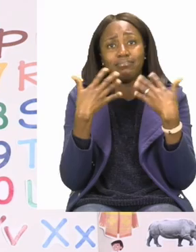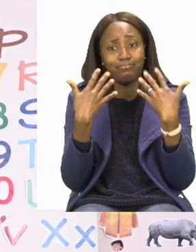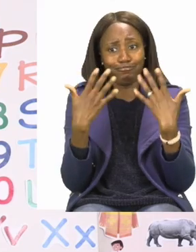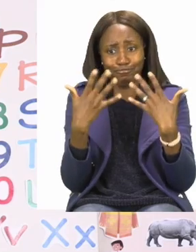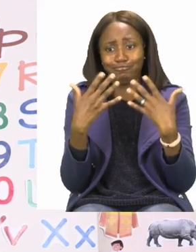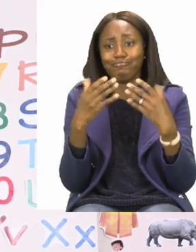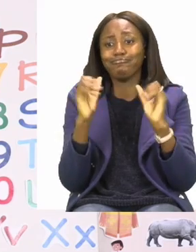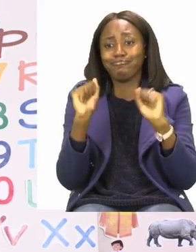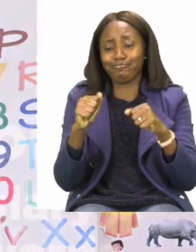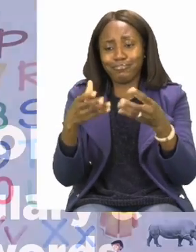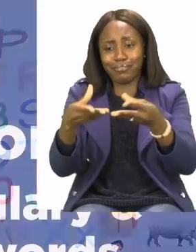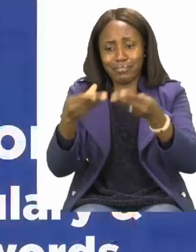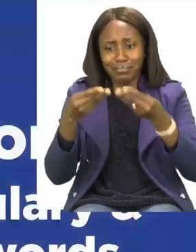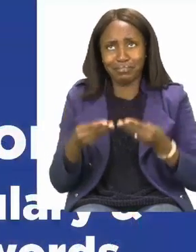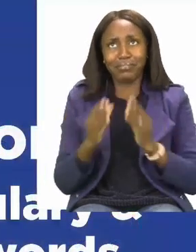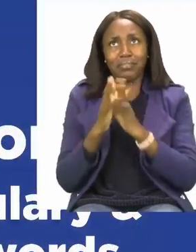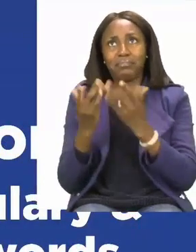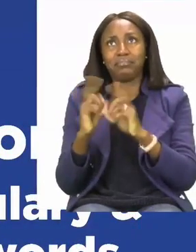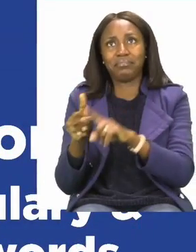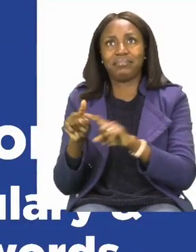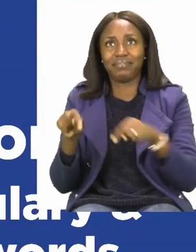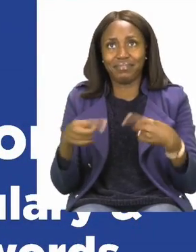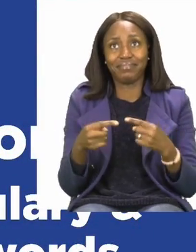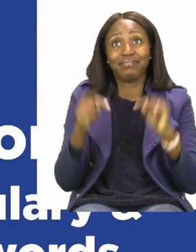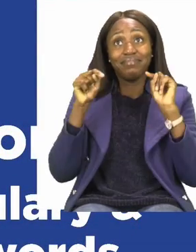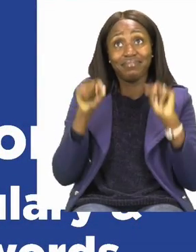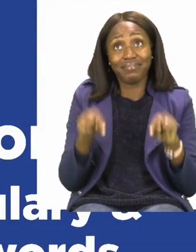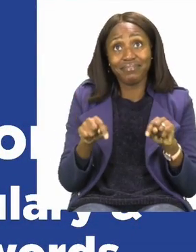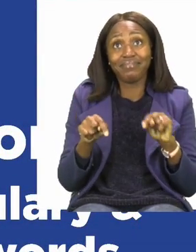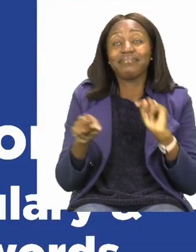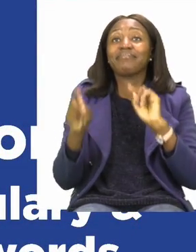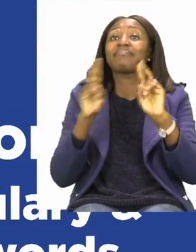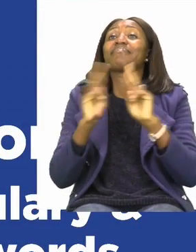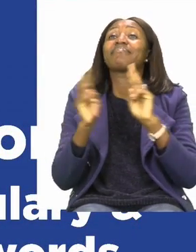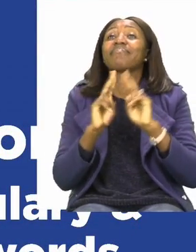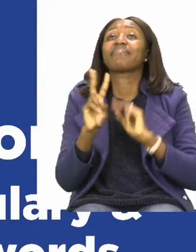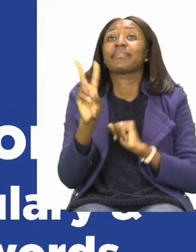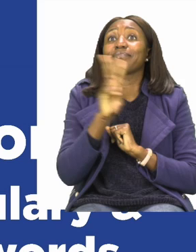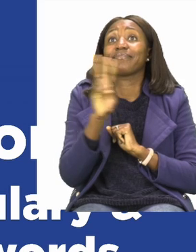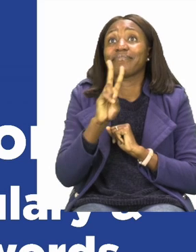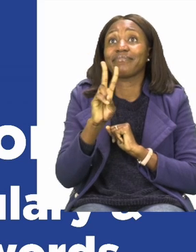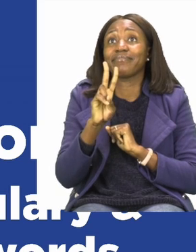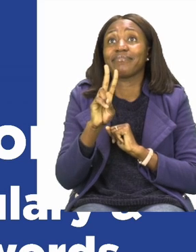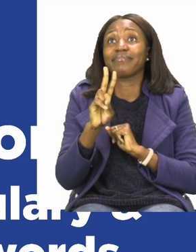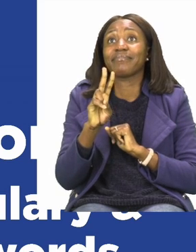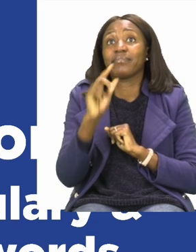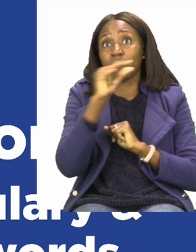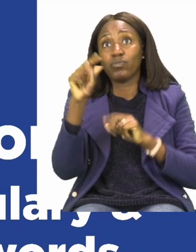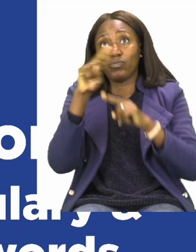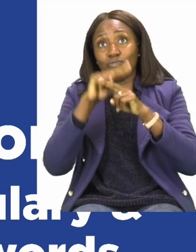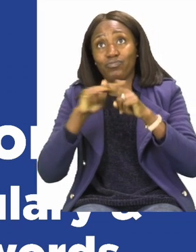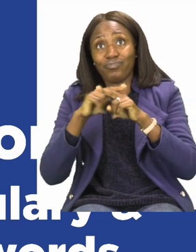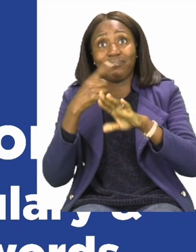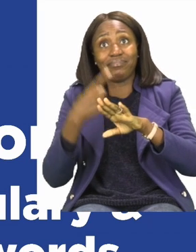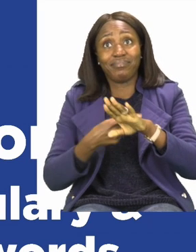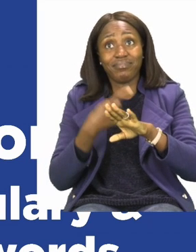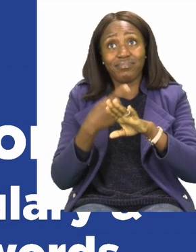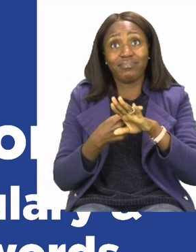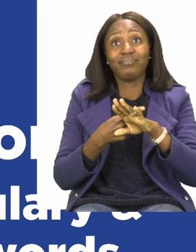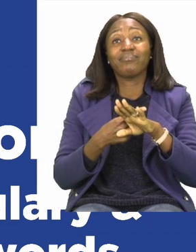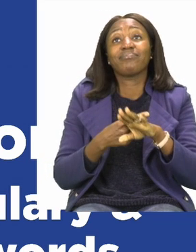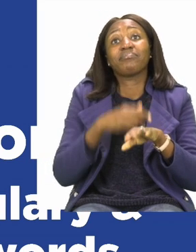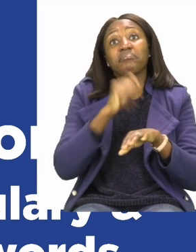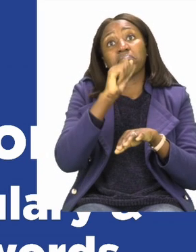you touch anything else. For today's lesson, we will be doing vocabulary, sight